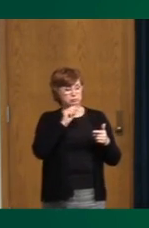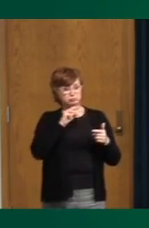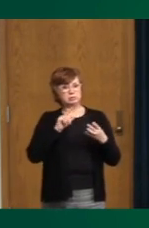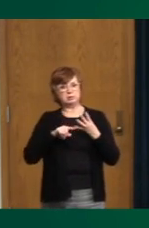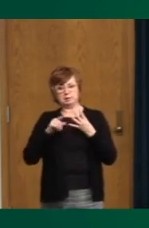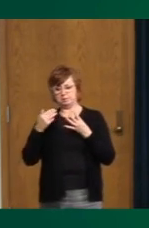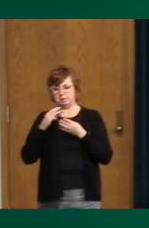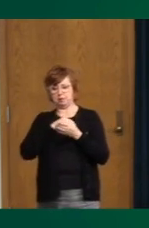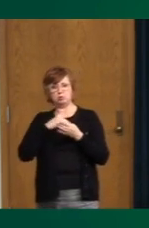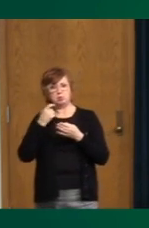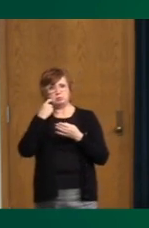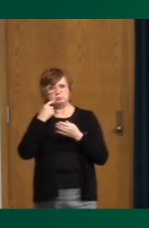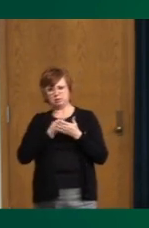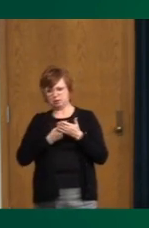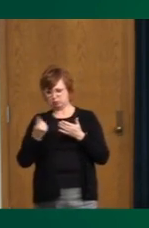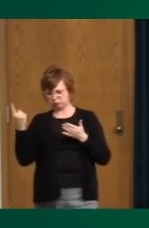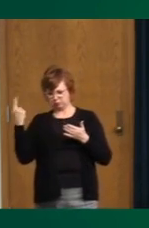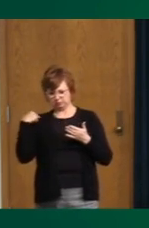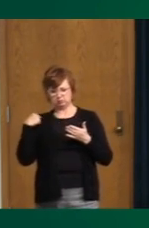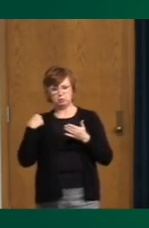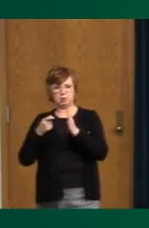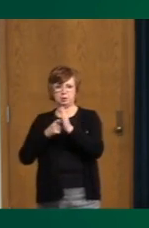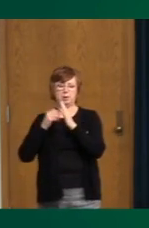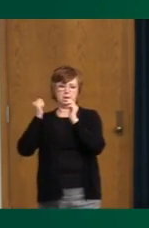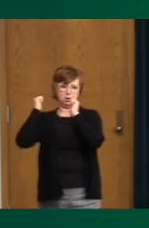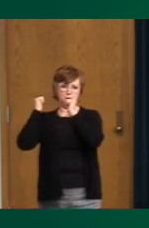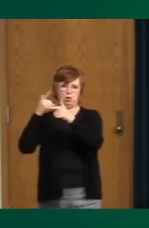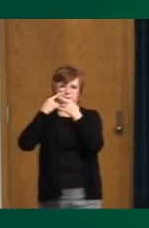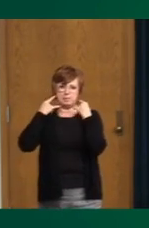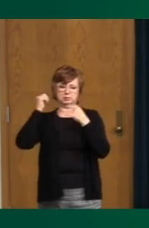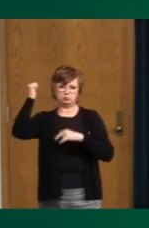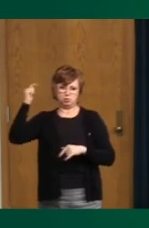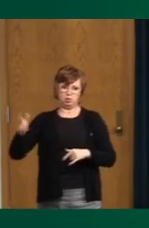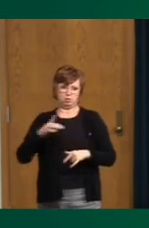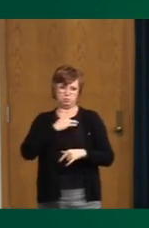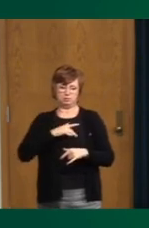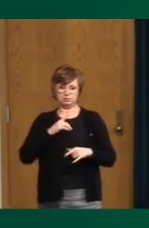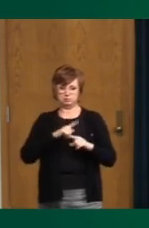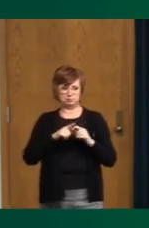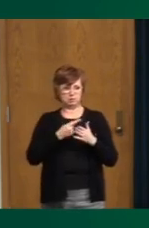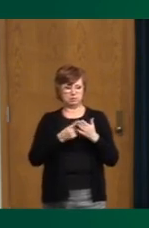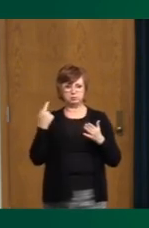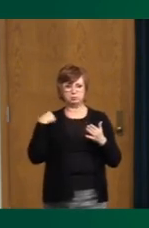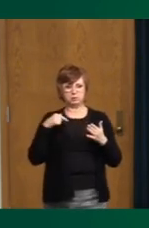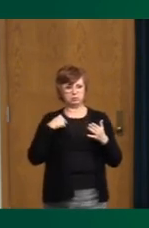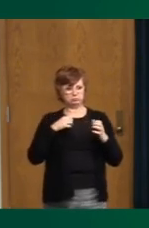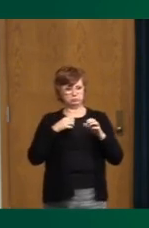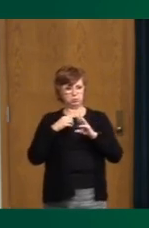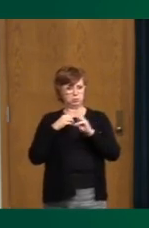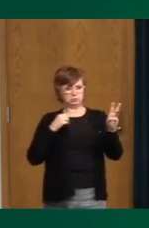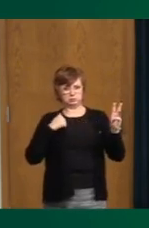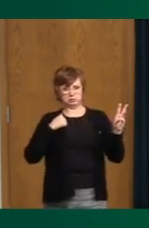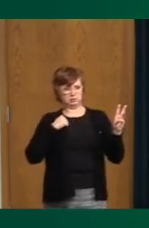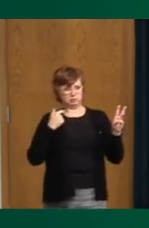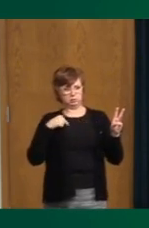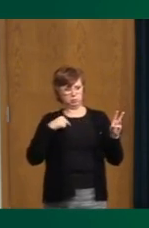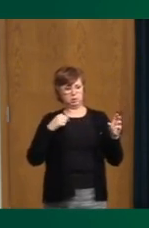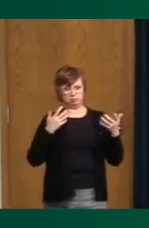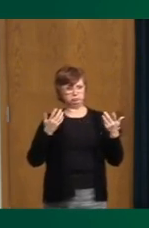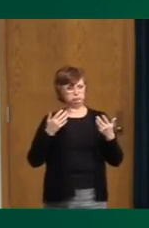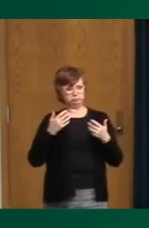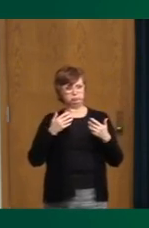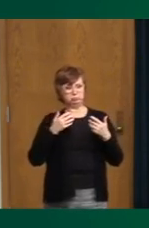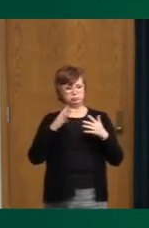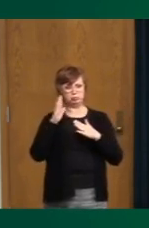Manitoba just introduced theirs a week or two ago. So what we did last week was among the strongest in Western Canada, and we are expanding it